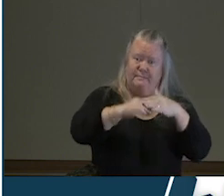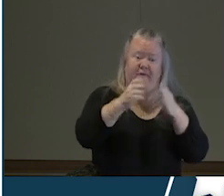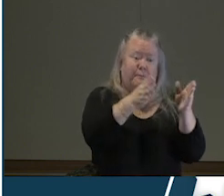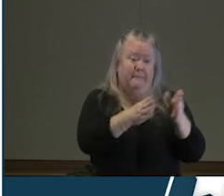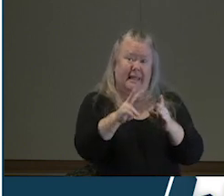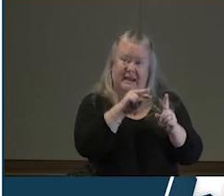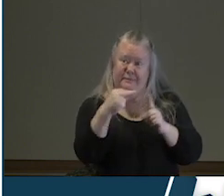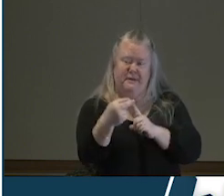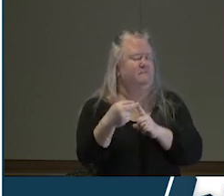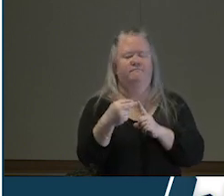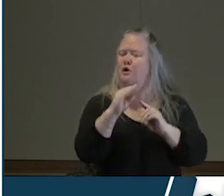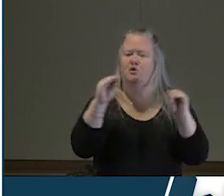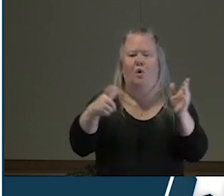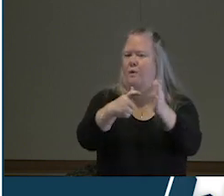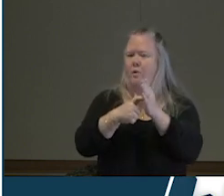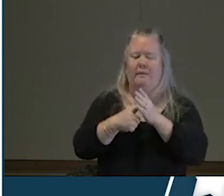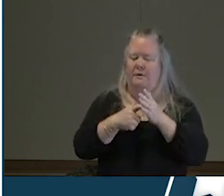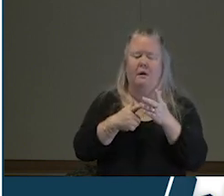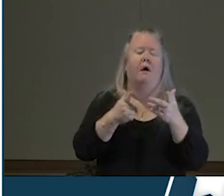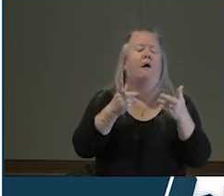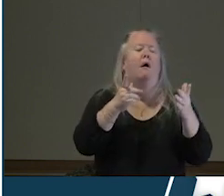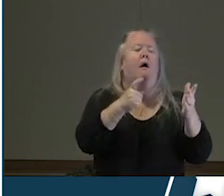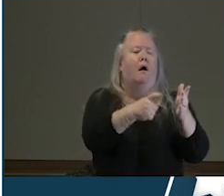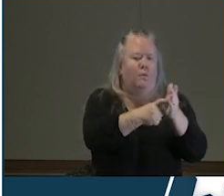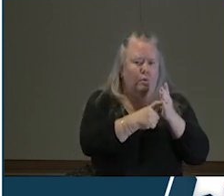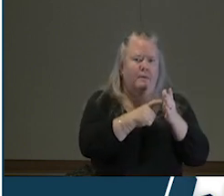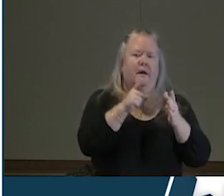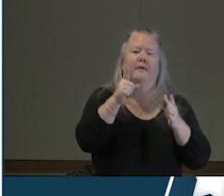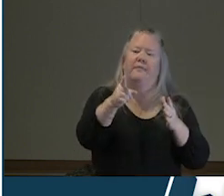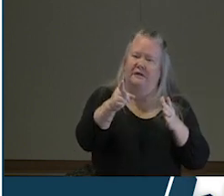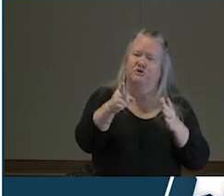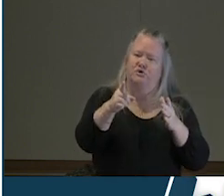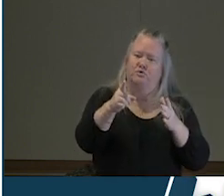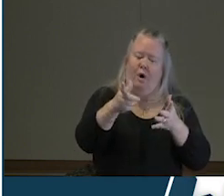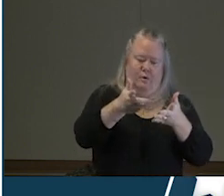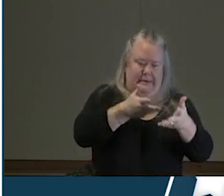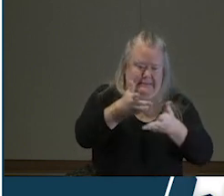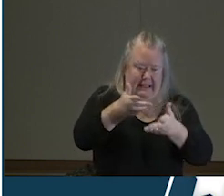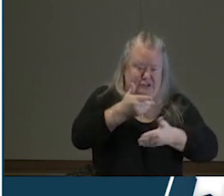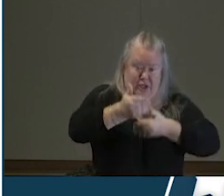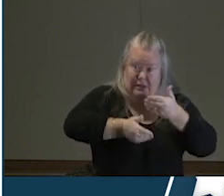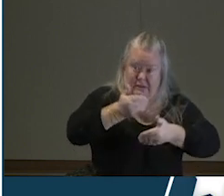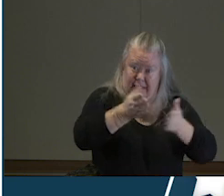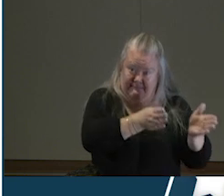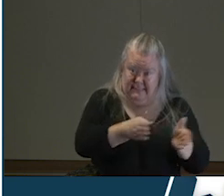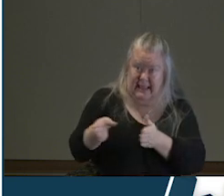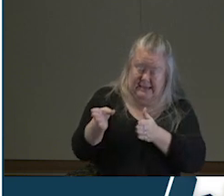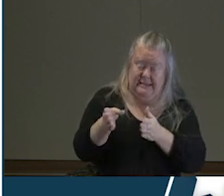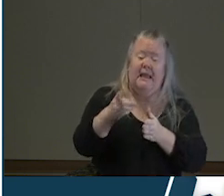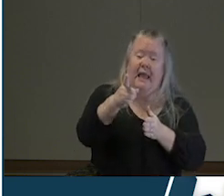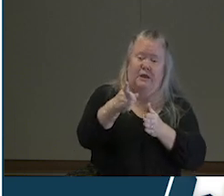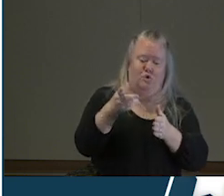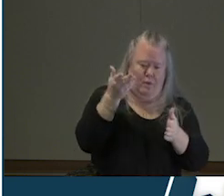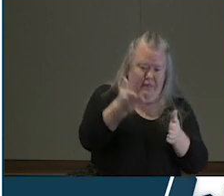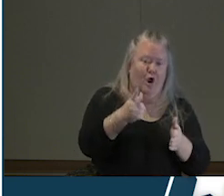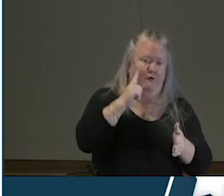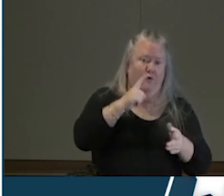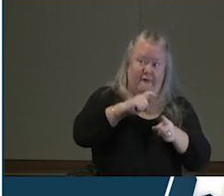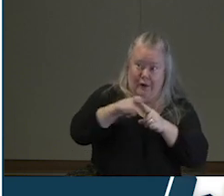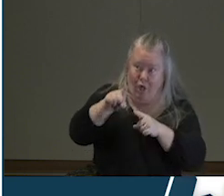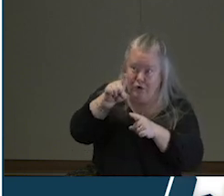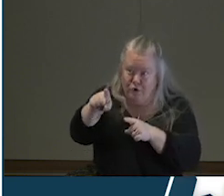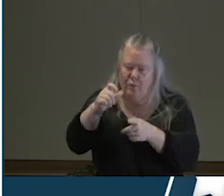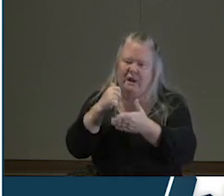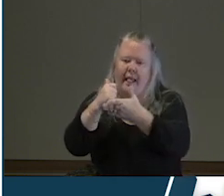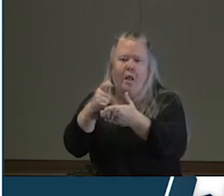planning perspective, we have no requirement. Our requirement is that you are engaged in the planning and you are there for our calls so that we